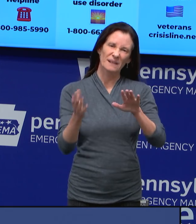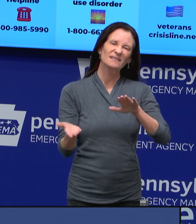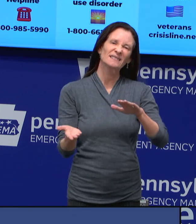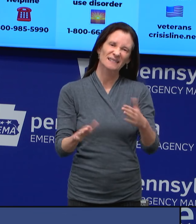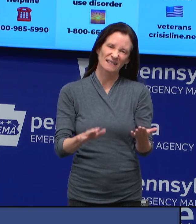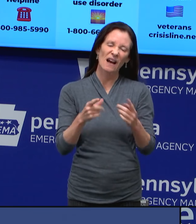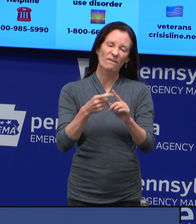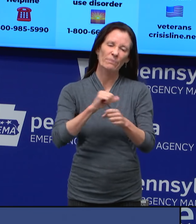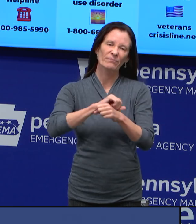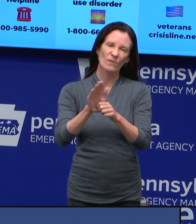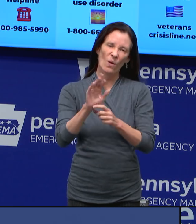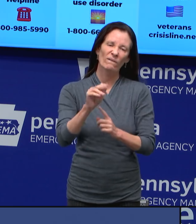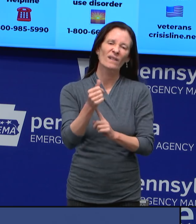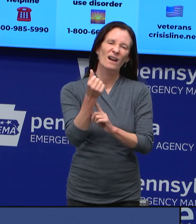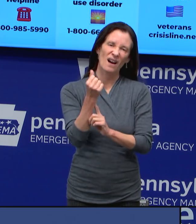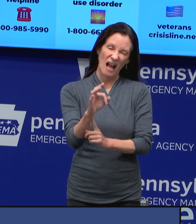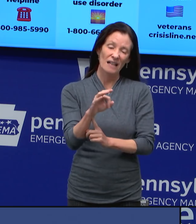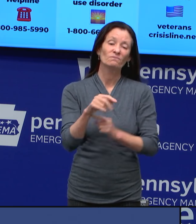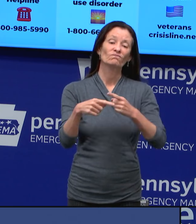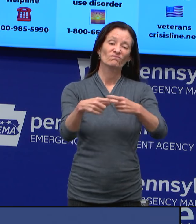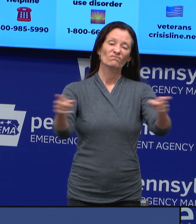in adult patients.